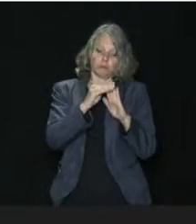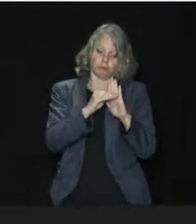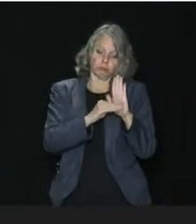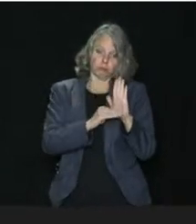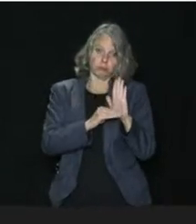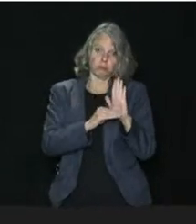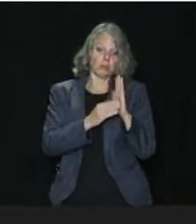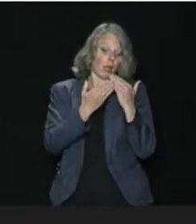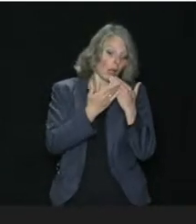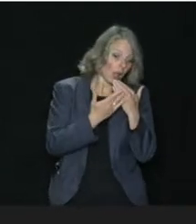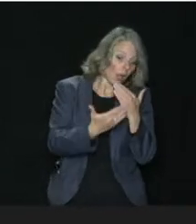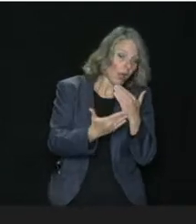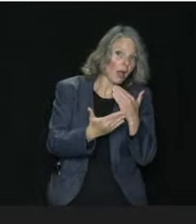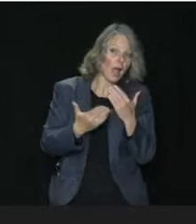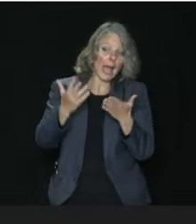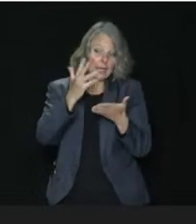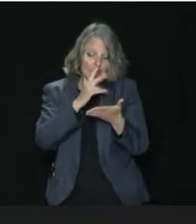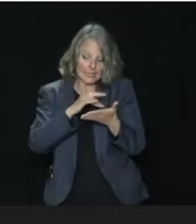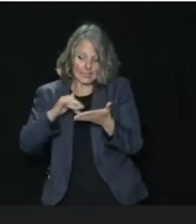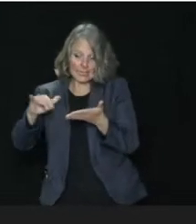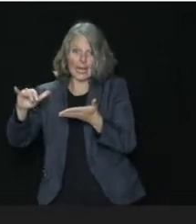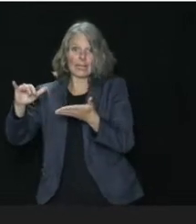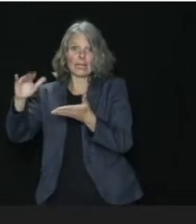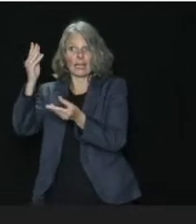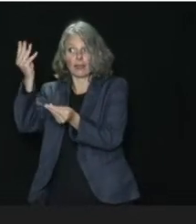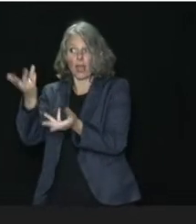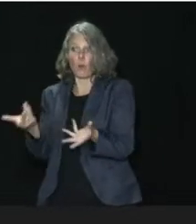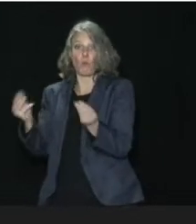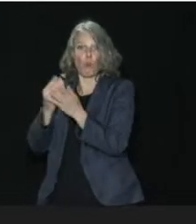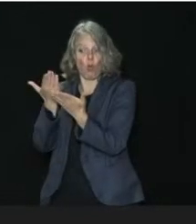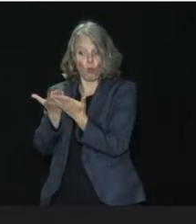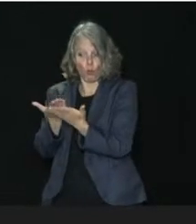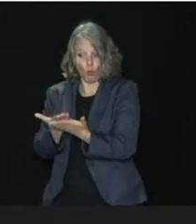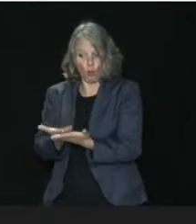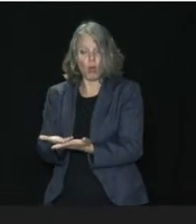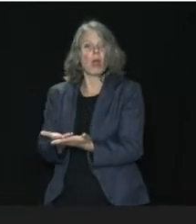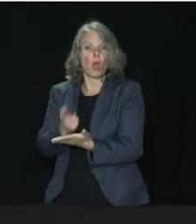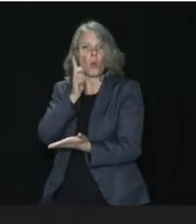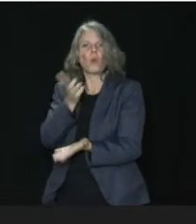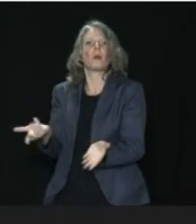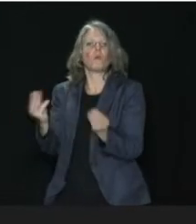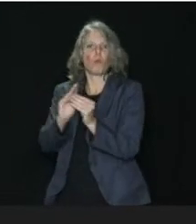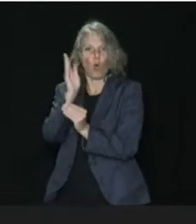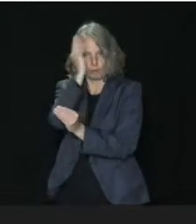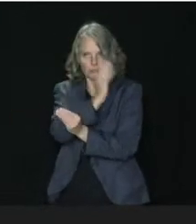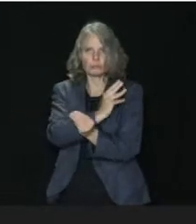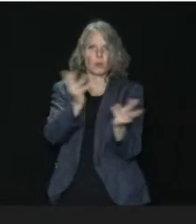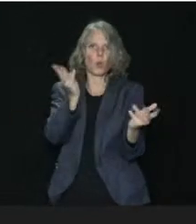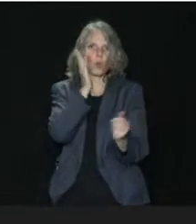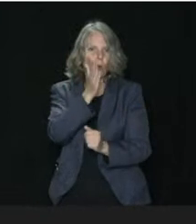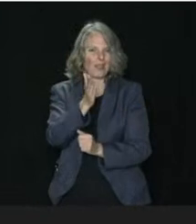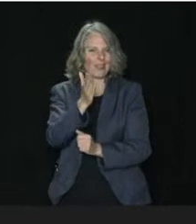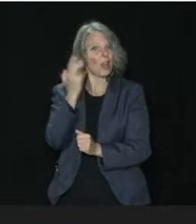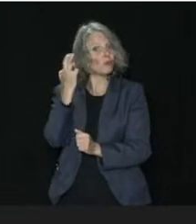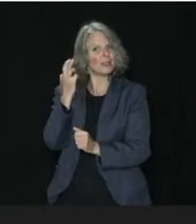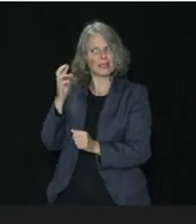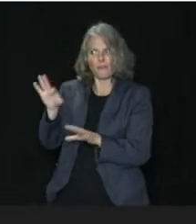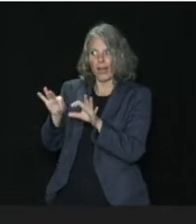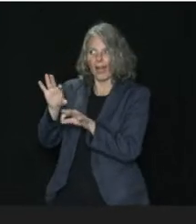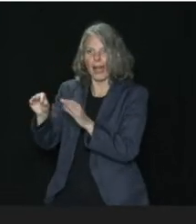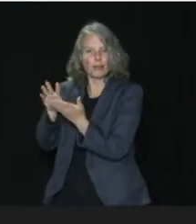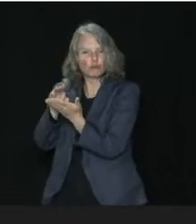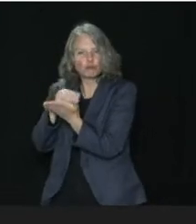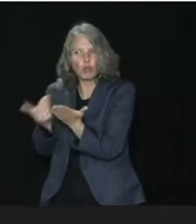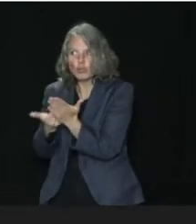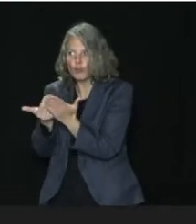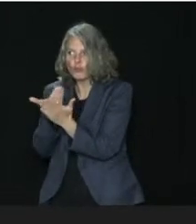advice forthcoming on that second dose based on the evolving science as